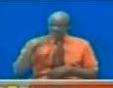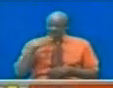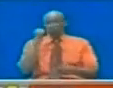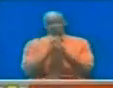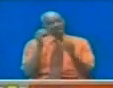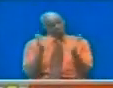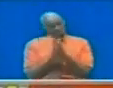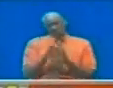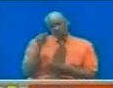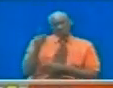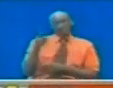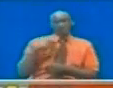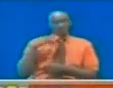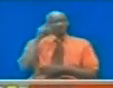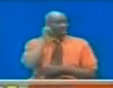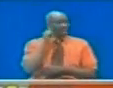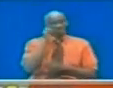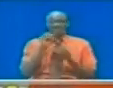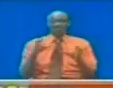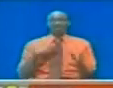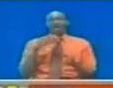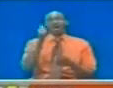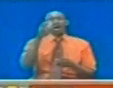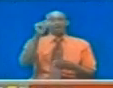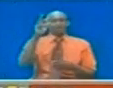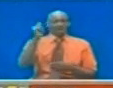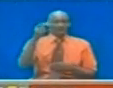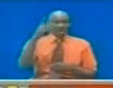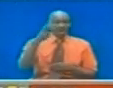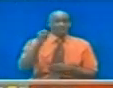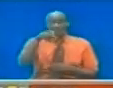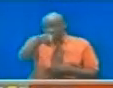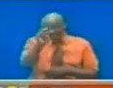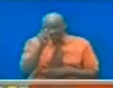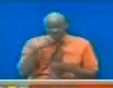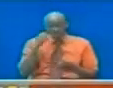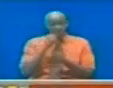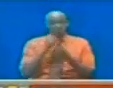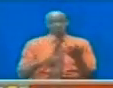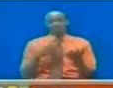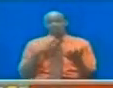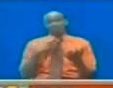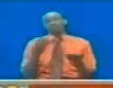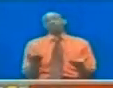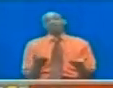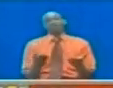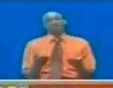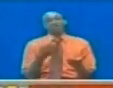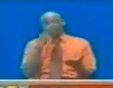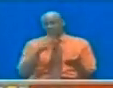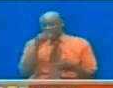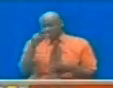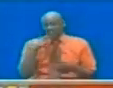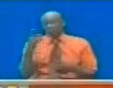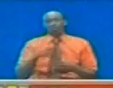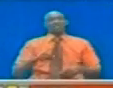kazi na mwenyekiti wa tawi la Nandi Abraham Kimutai. Kimutai alipoteza kura dhidi ya Wilfred Bungei, lakini inadaiwa kwamba